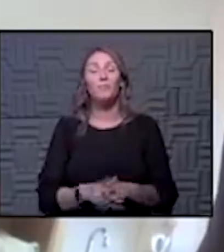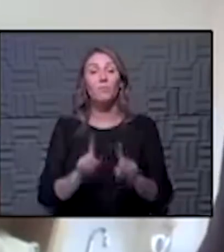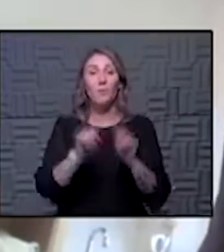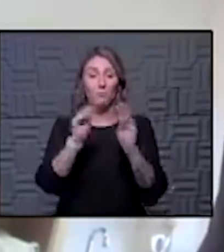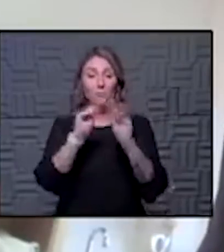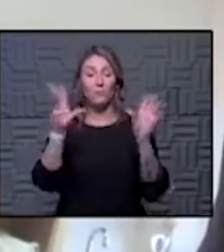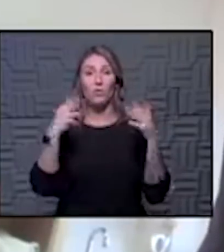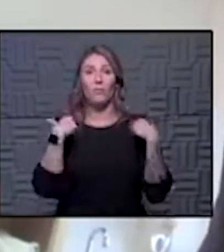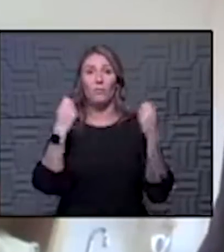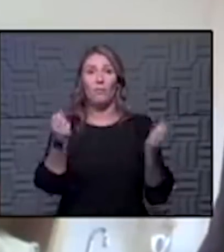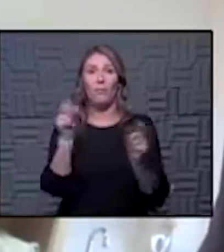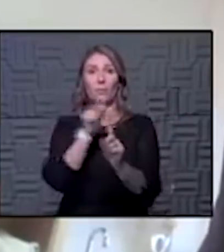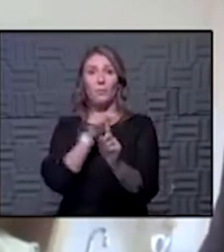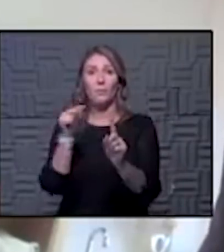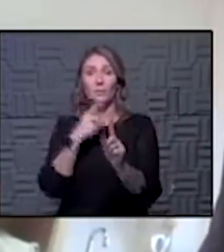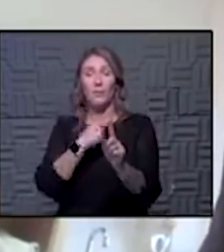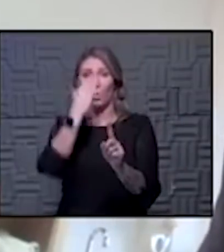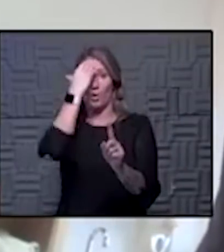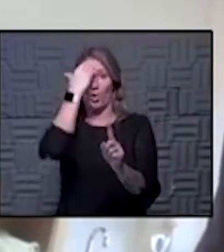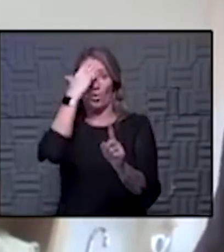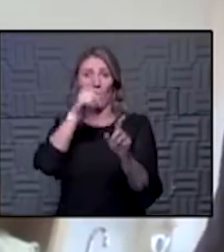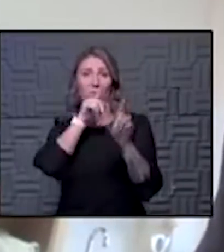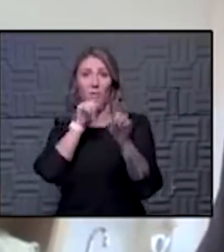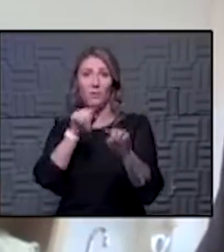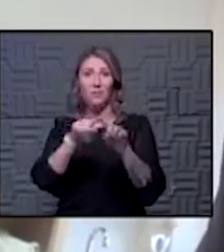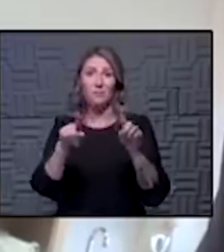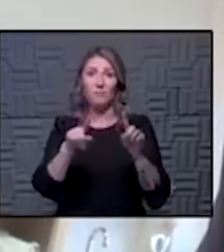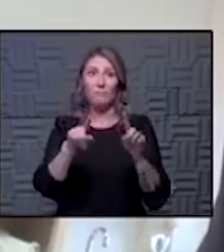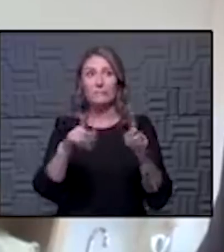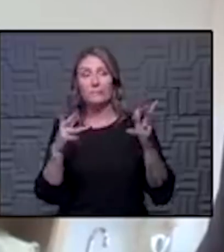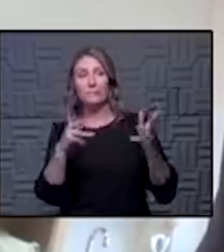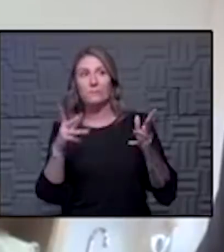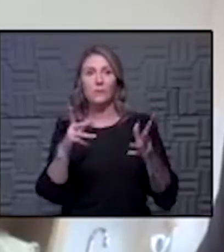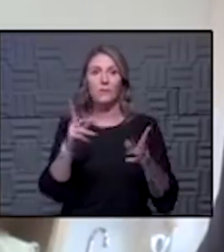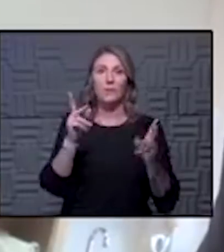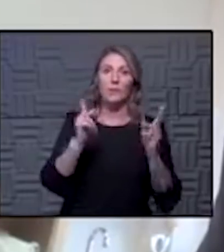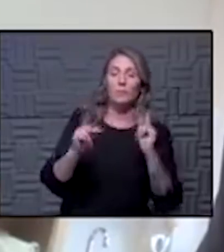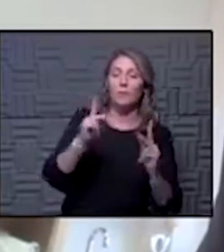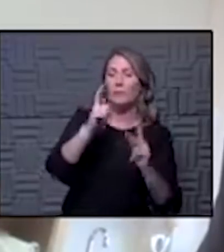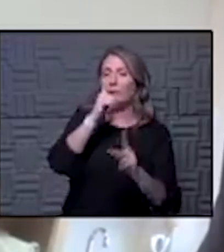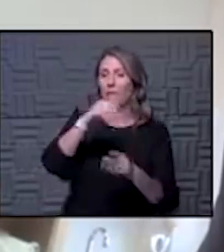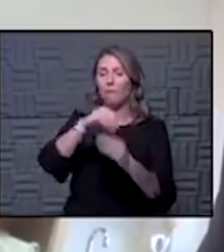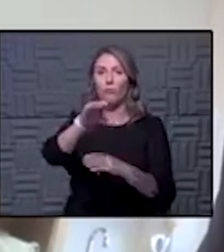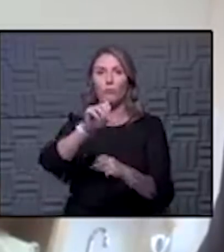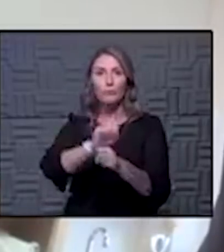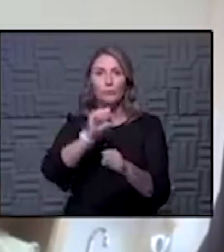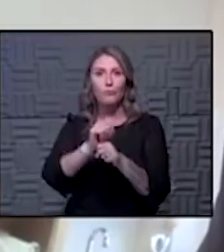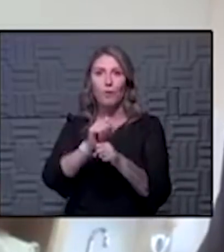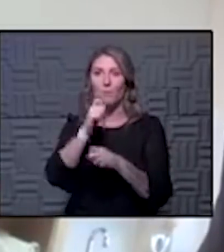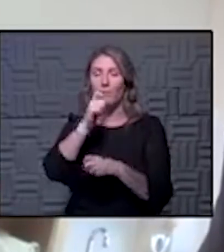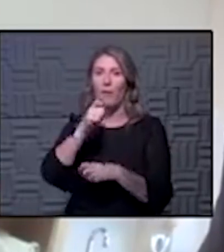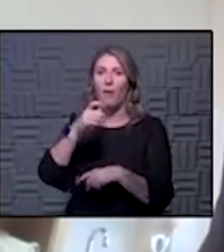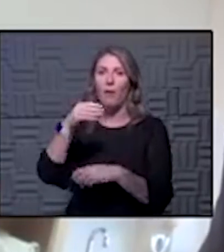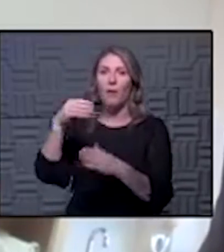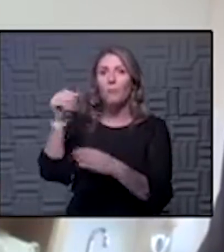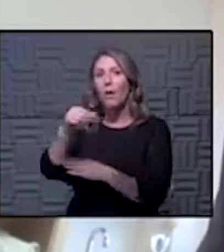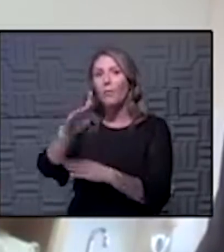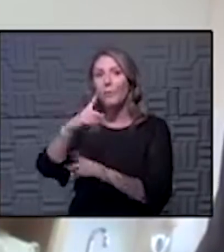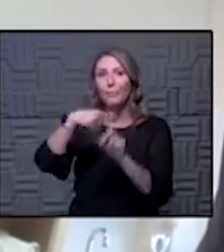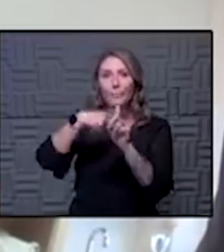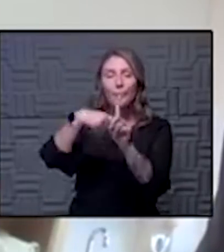health point of view, I know what the answer would be. But on the other hand, people paying out of job, not being able to pay their rent or their mortgage, that's unhealthy